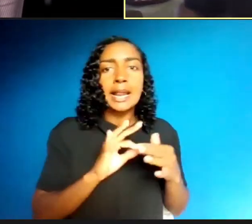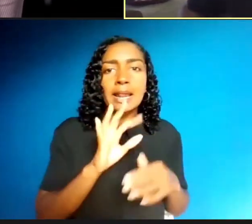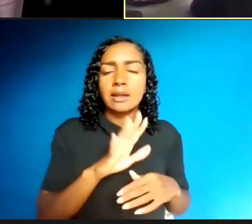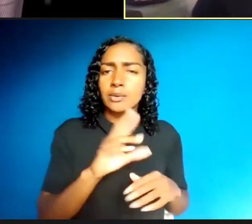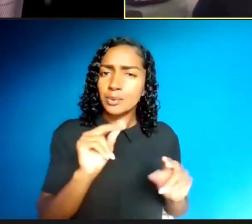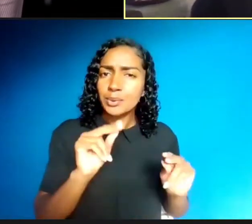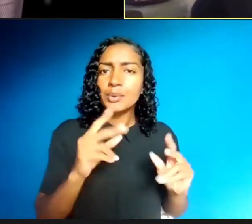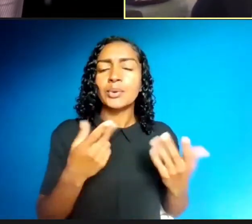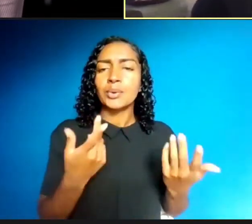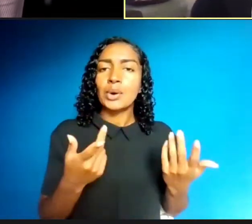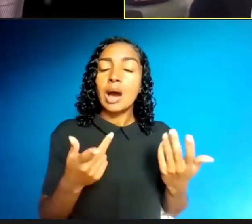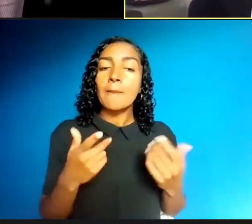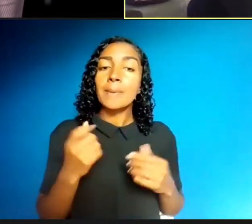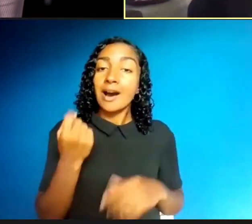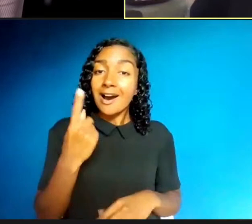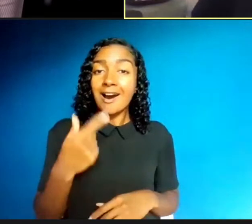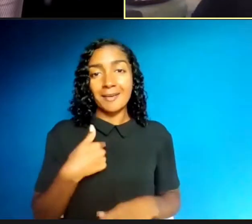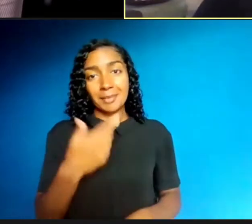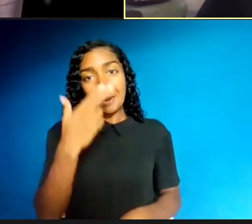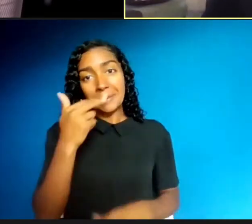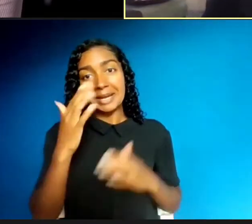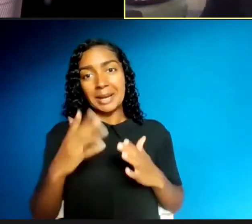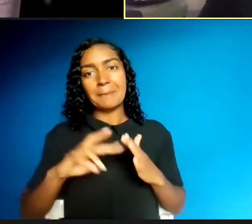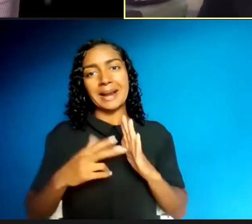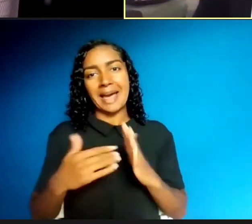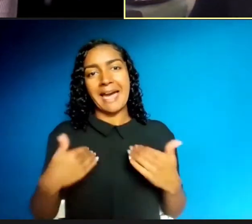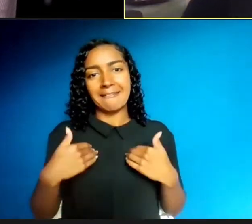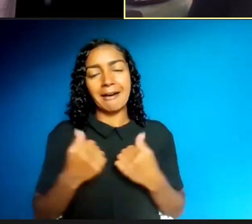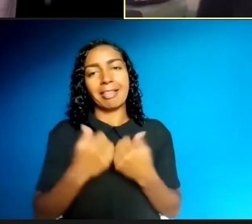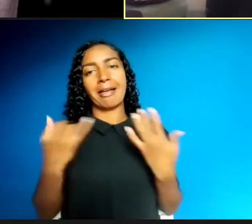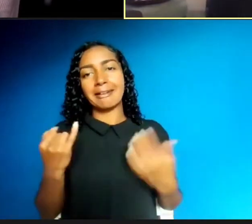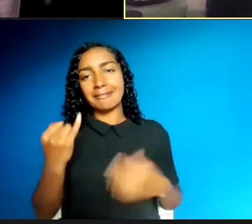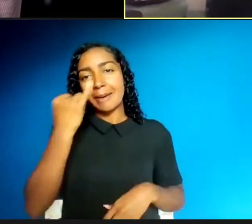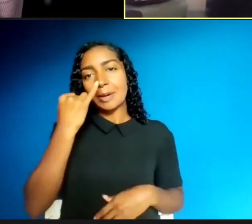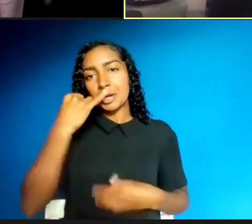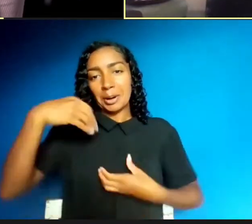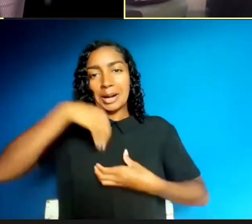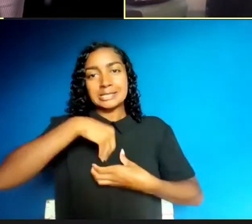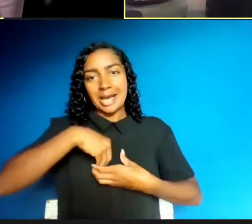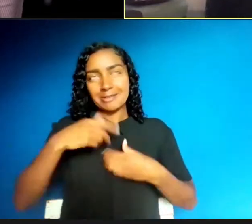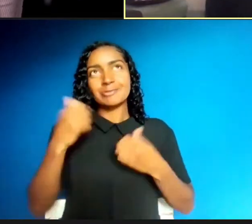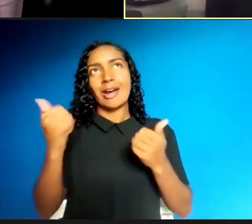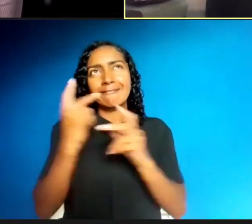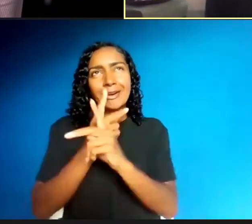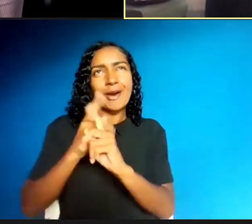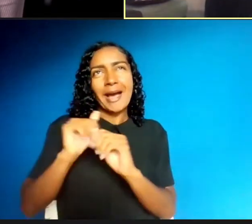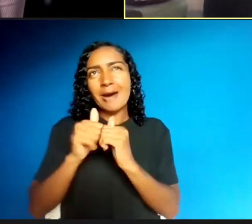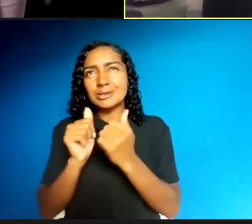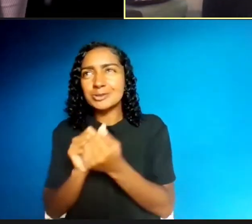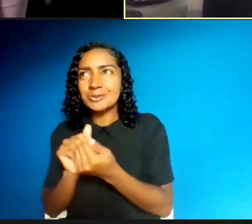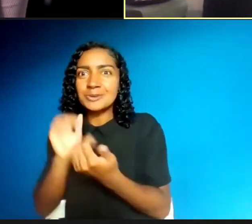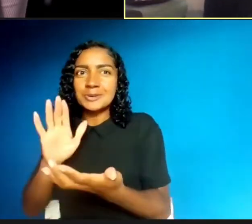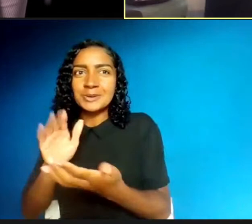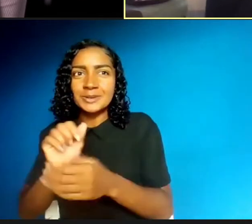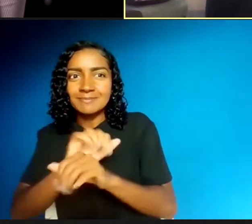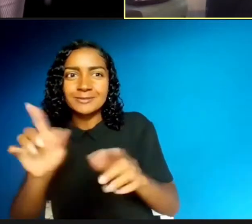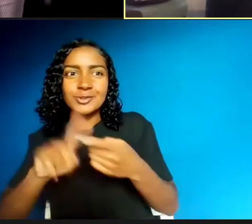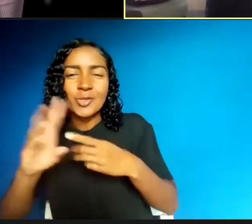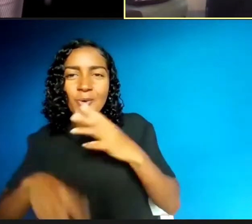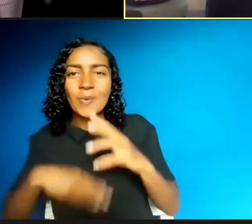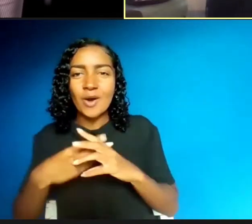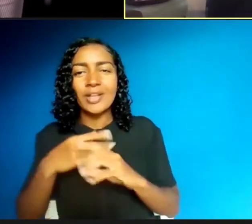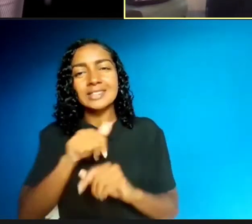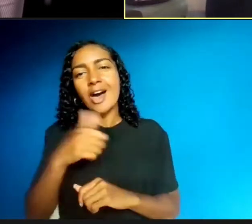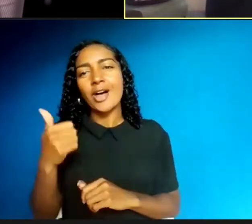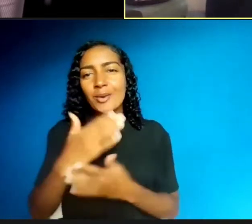deep wellspring of immaturity inside of me, and figure out ways to put that out into the world. So like, that's the other thing about holding on to being a comedian. It means you can